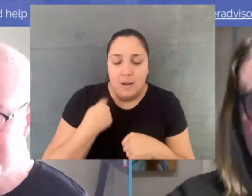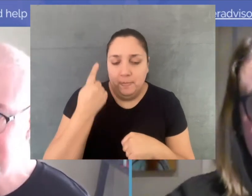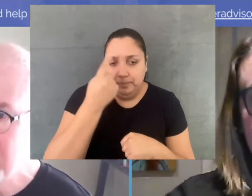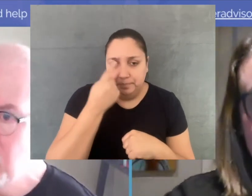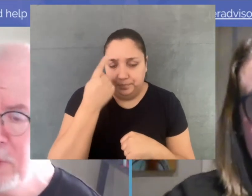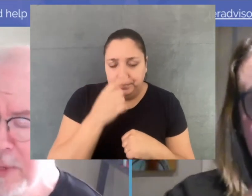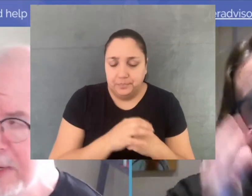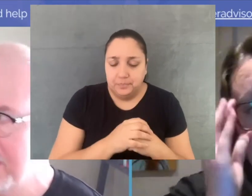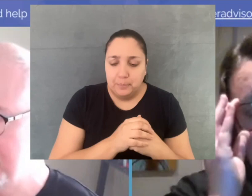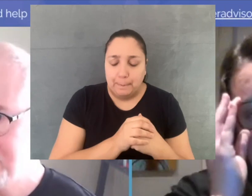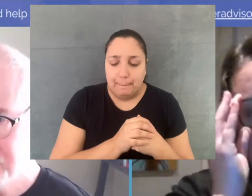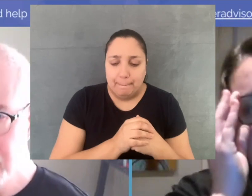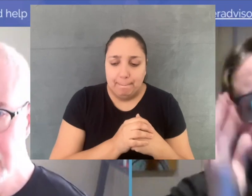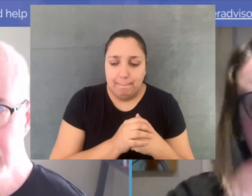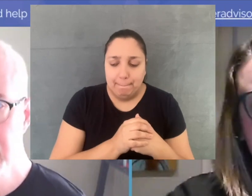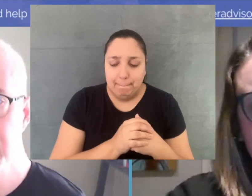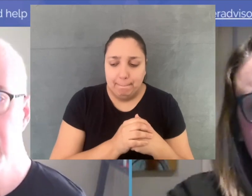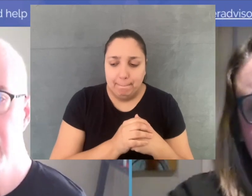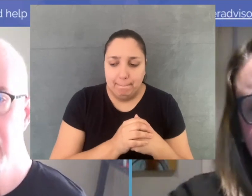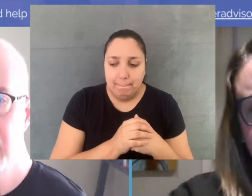Excuse me. I'm wondering,